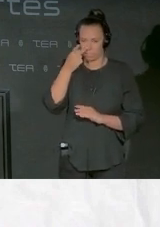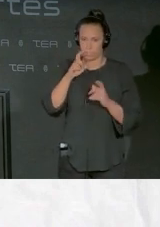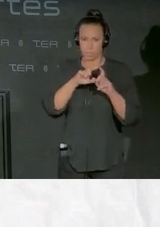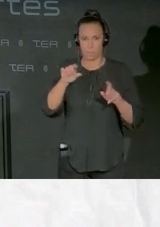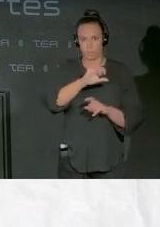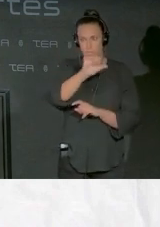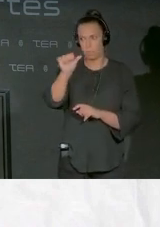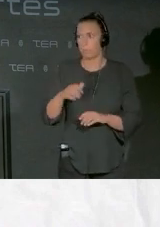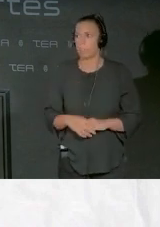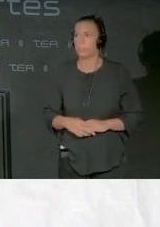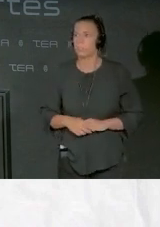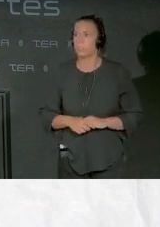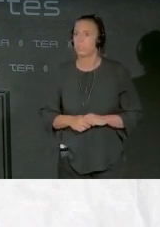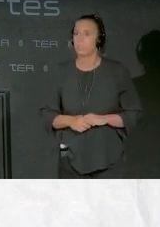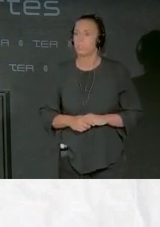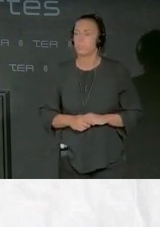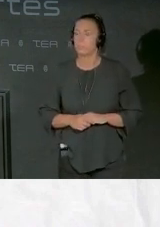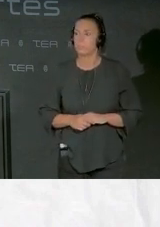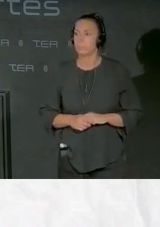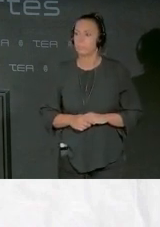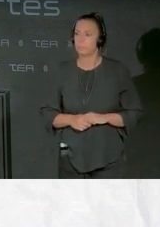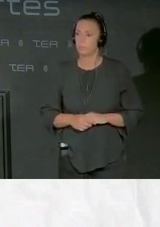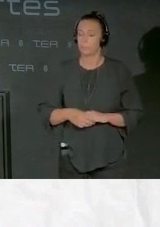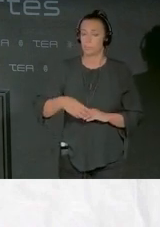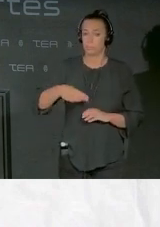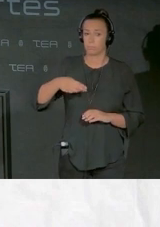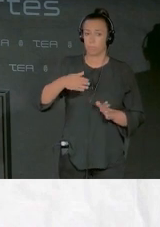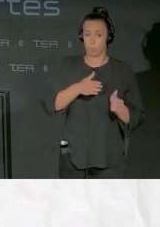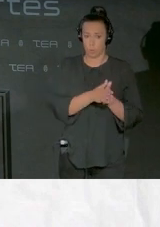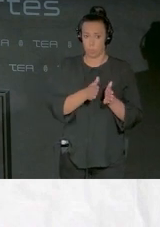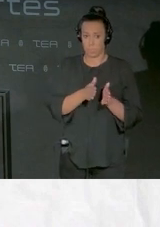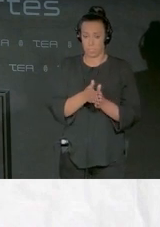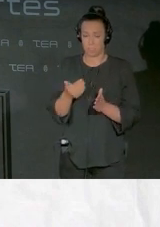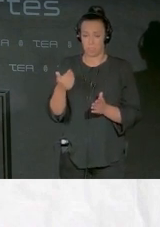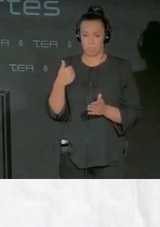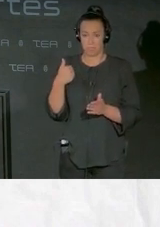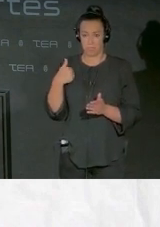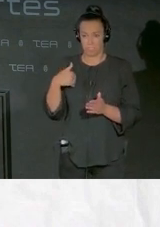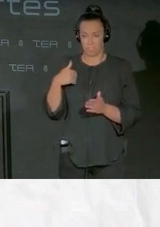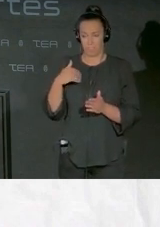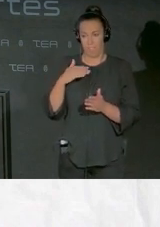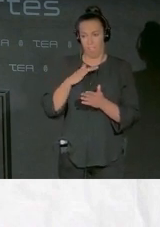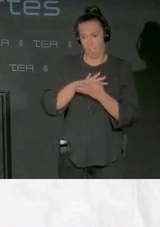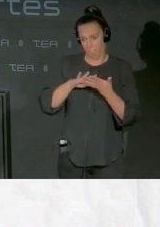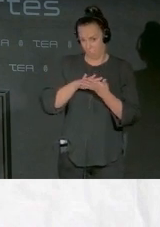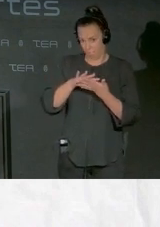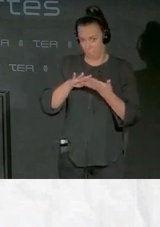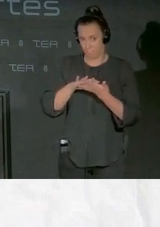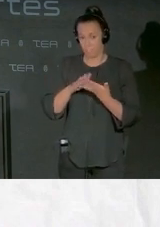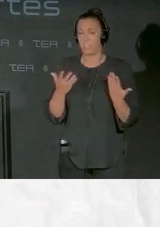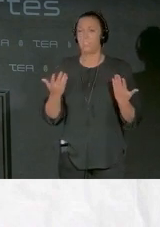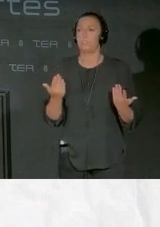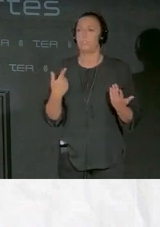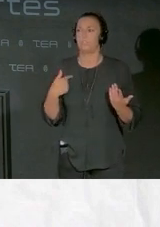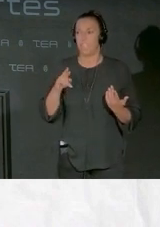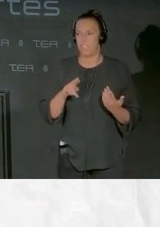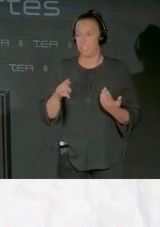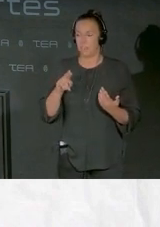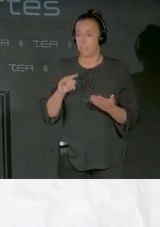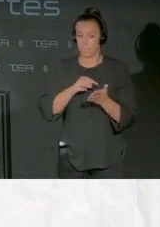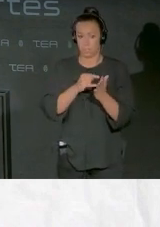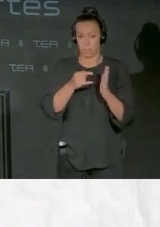Martin's presentation already covered it, but there are some technologies that are also enabling new market segments, so AR, VR,